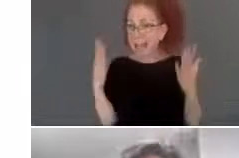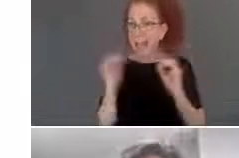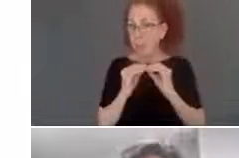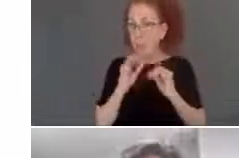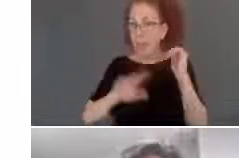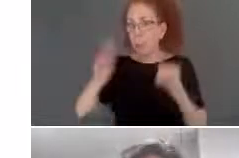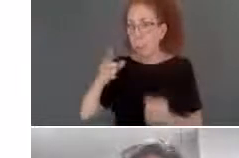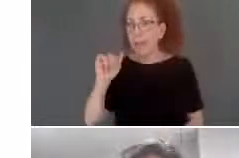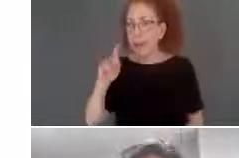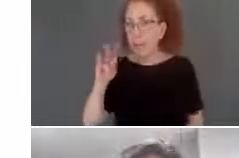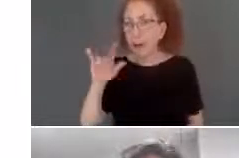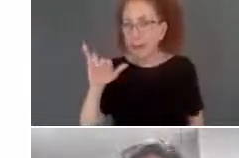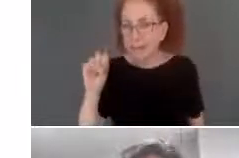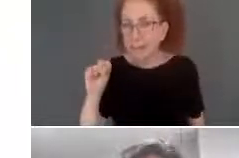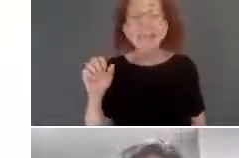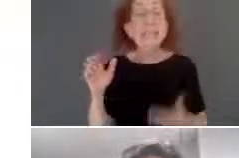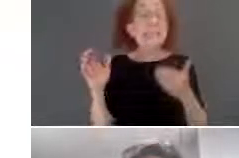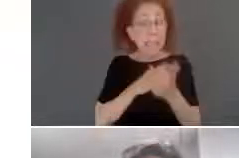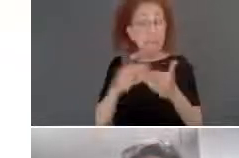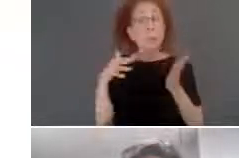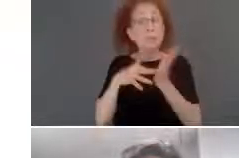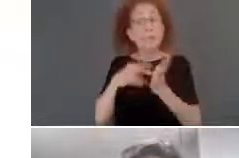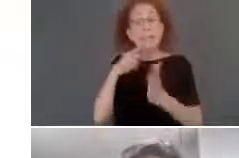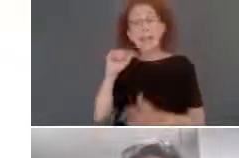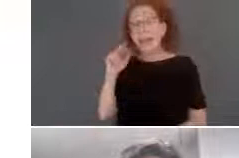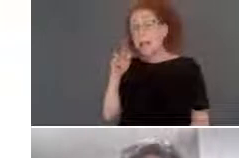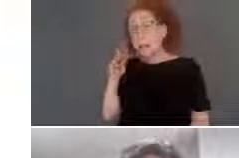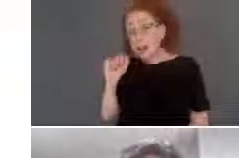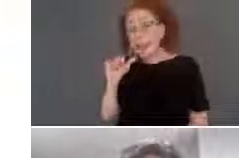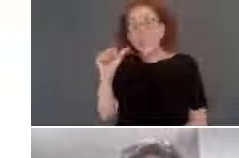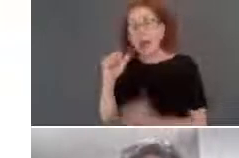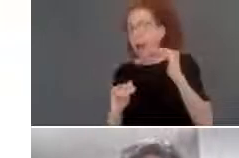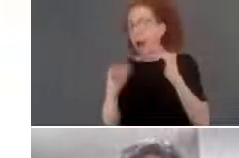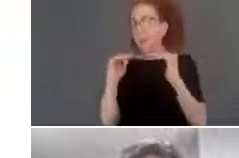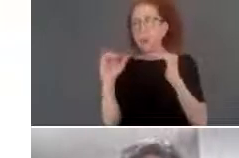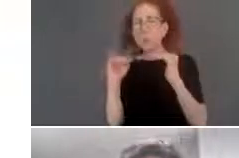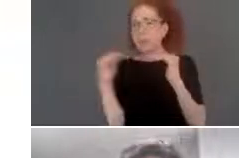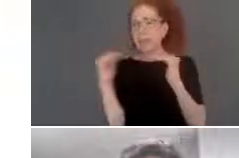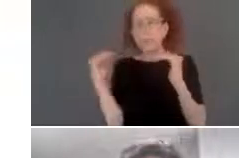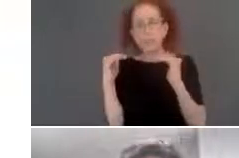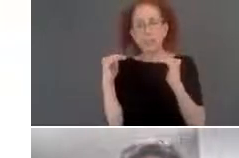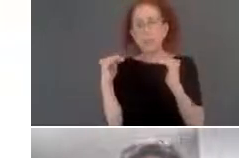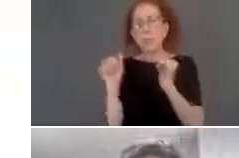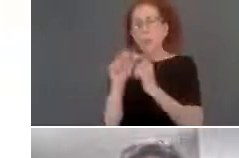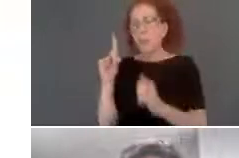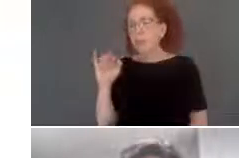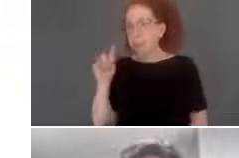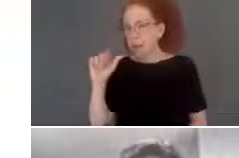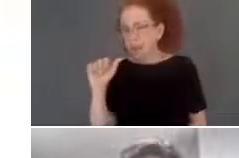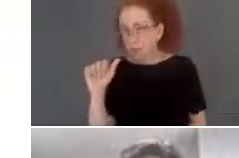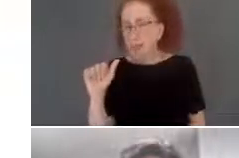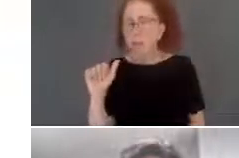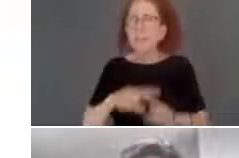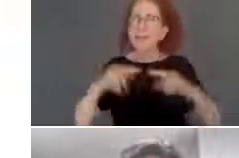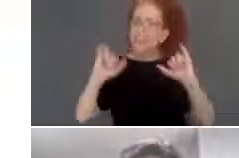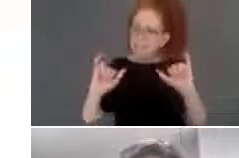some of these studies show that our antibody levels are not coming up to the same levels in the Delta variants, we still